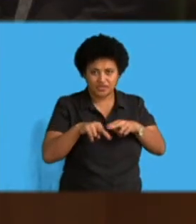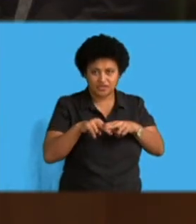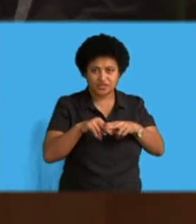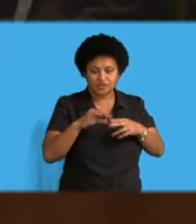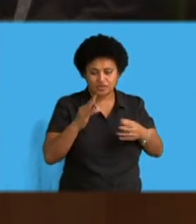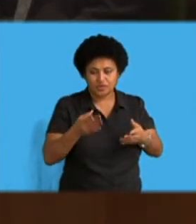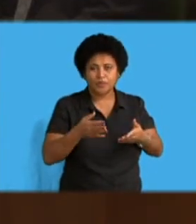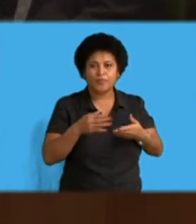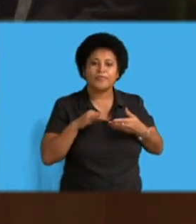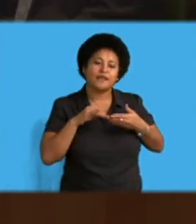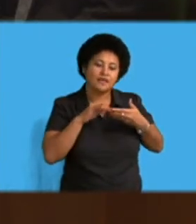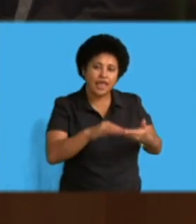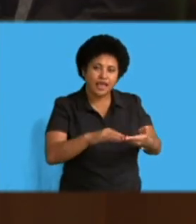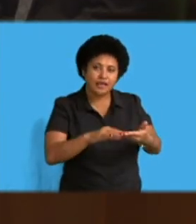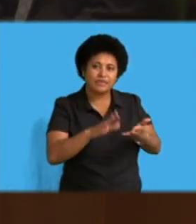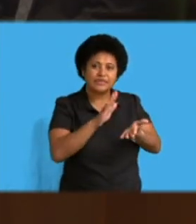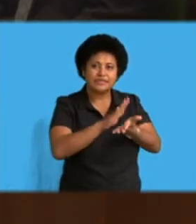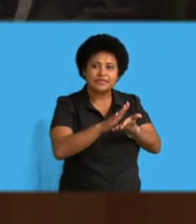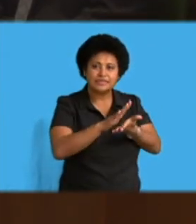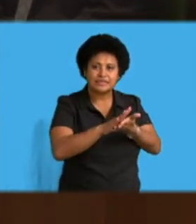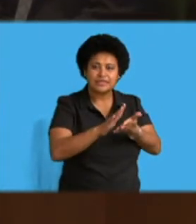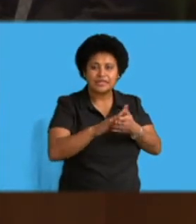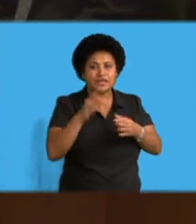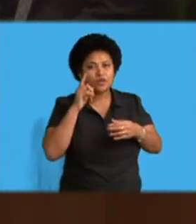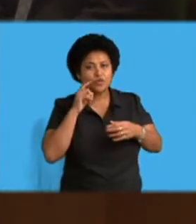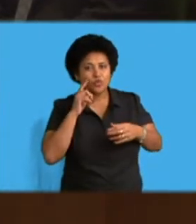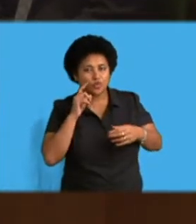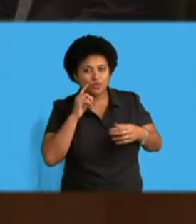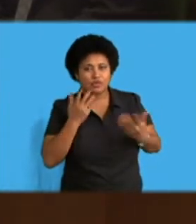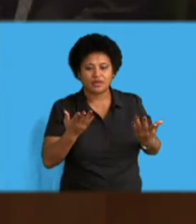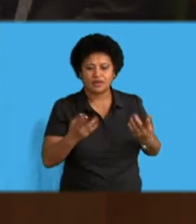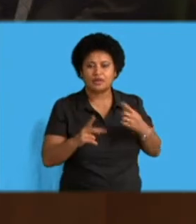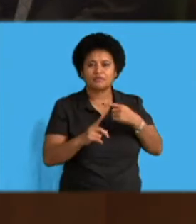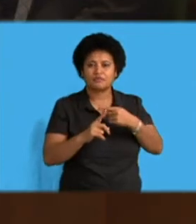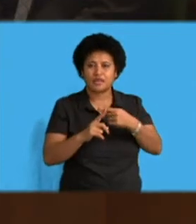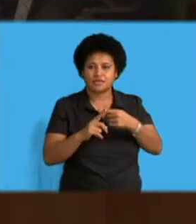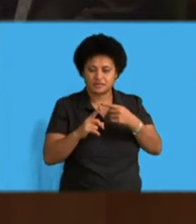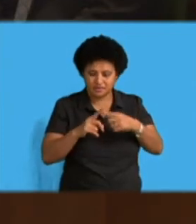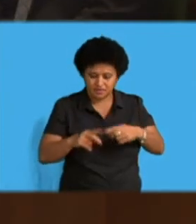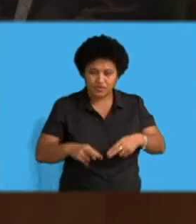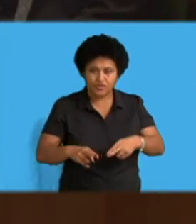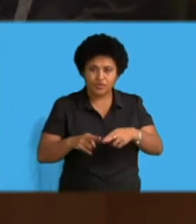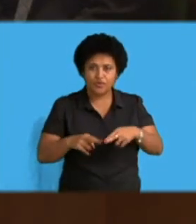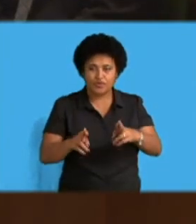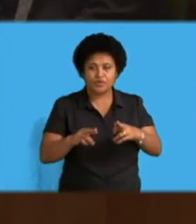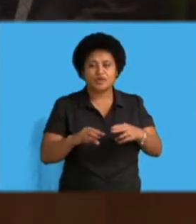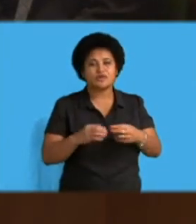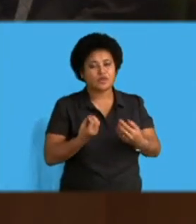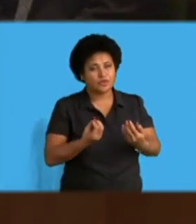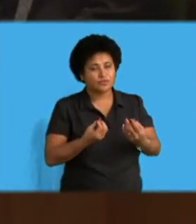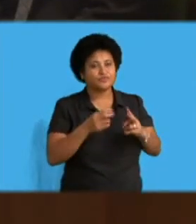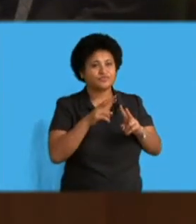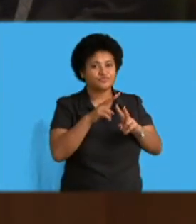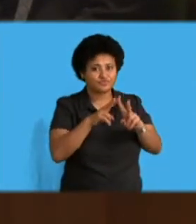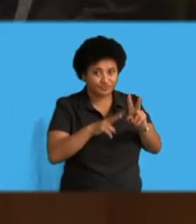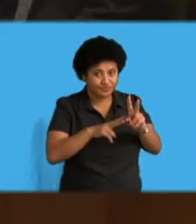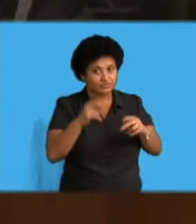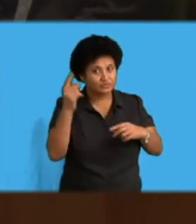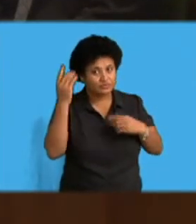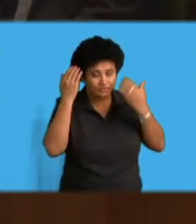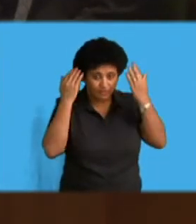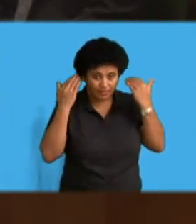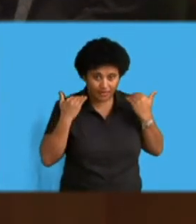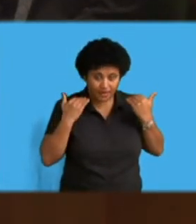supply of clean water and modern sanitation to residents across Fiji. Honourable Deputy Speaker, ADB and the Fijian government worked